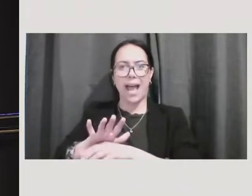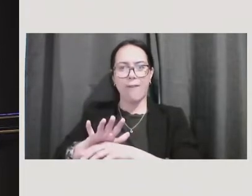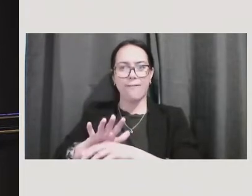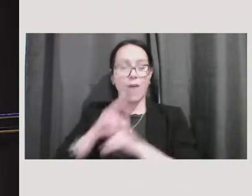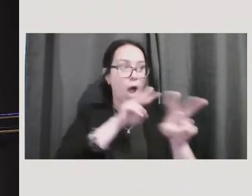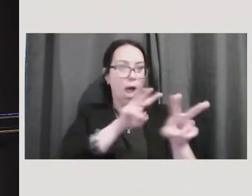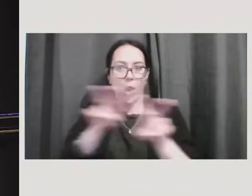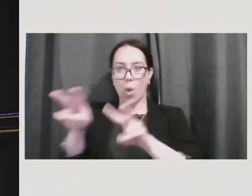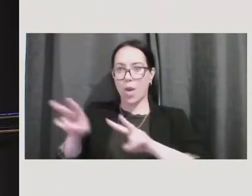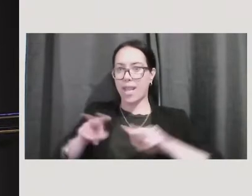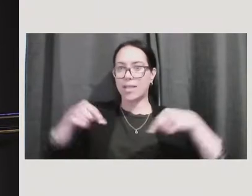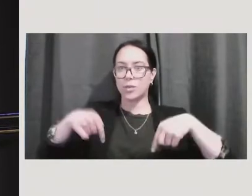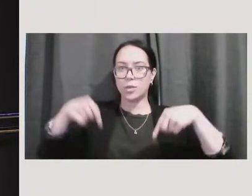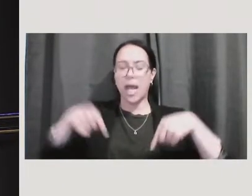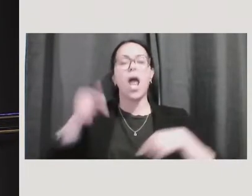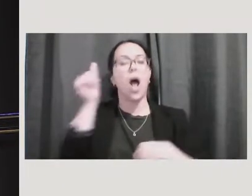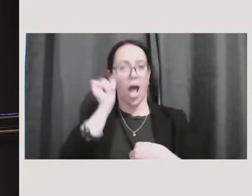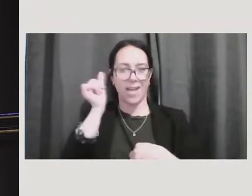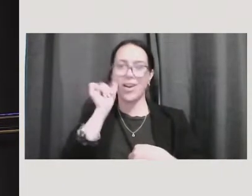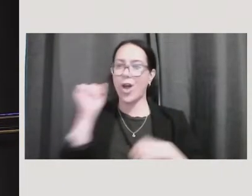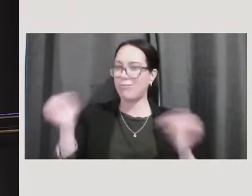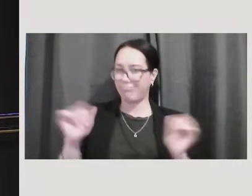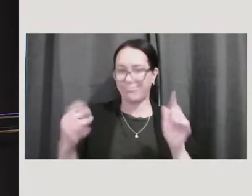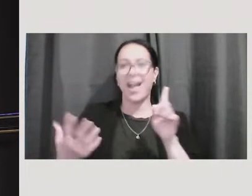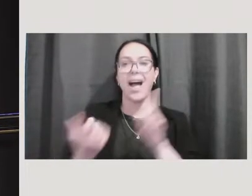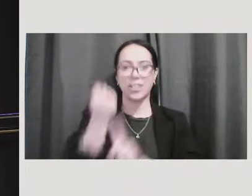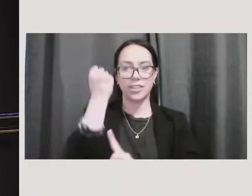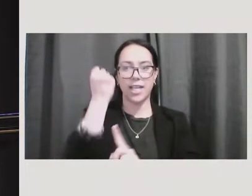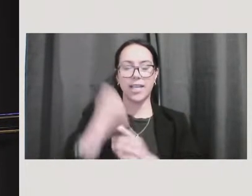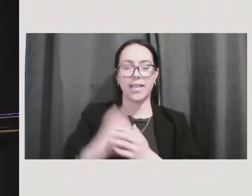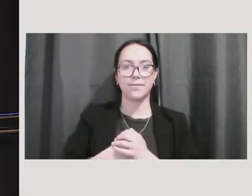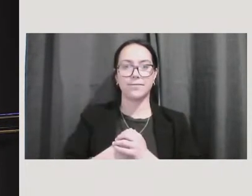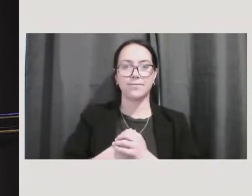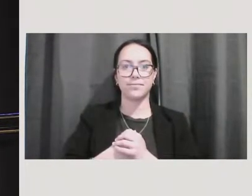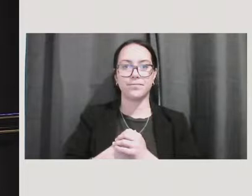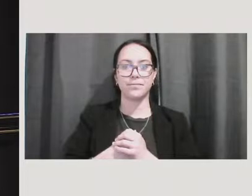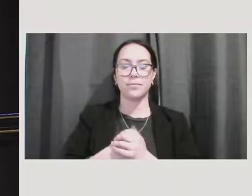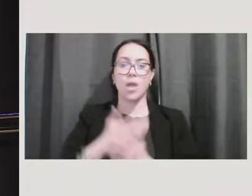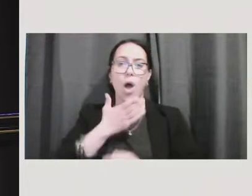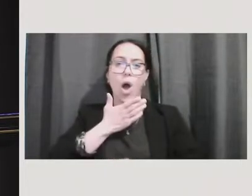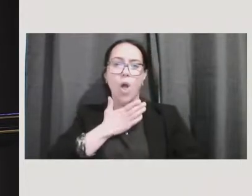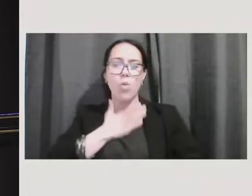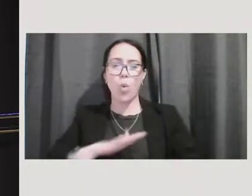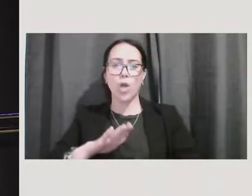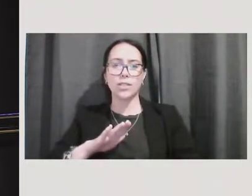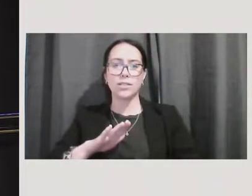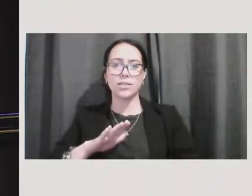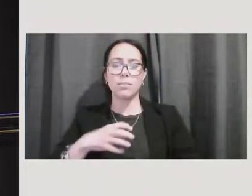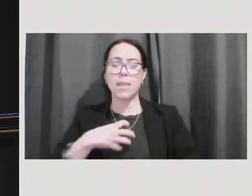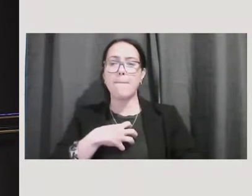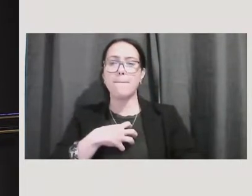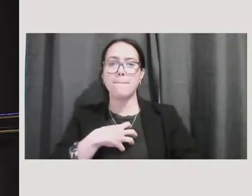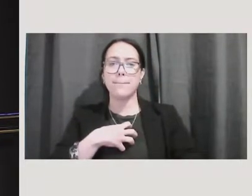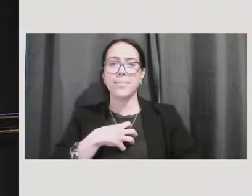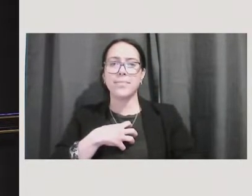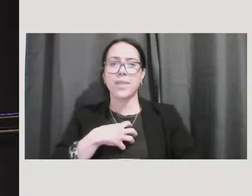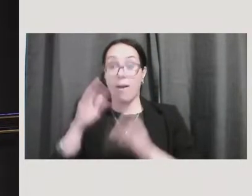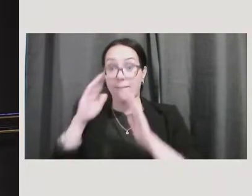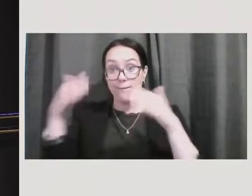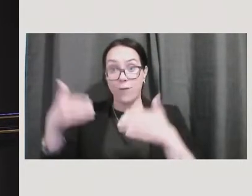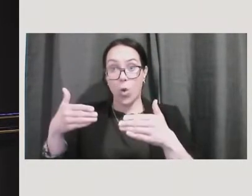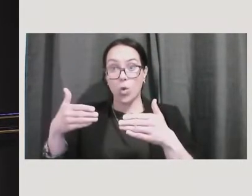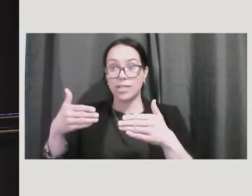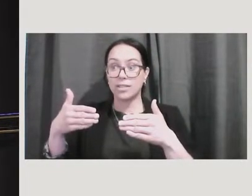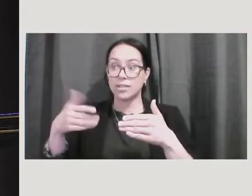achieved in many ways I wanted us to be more than just the not just I wanted us to be more than the focus on the